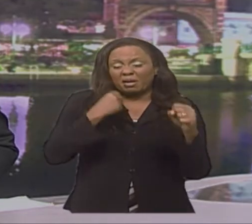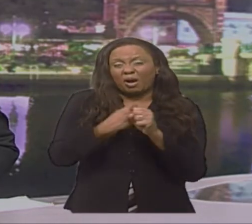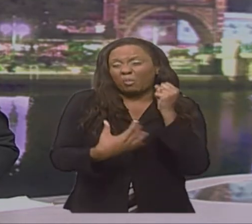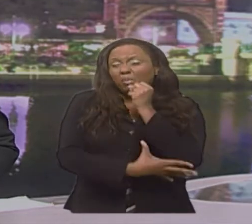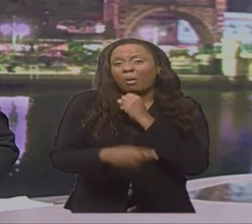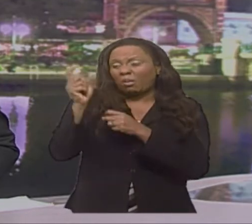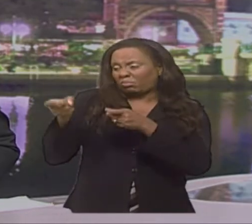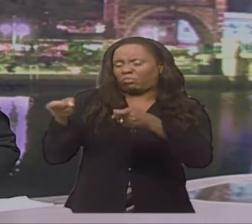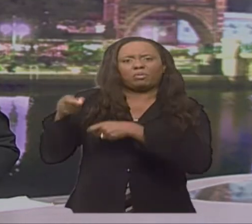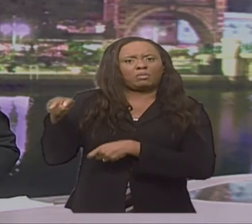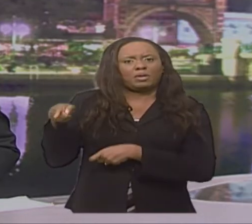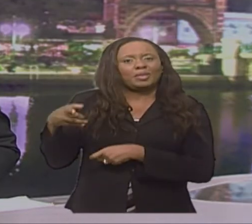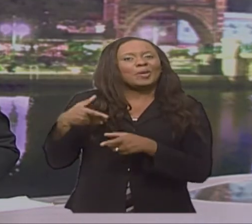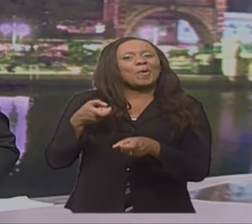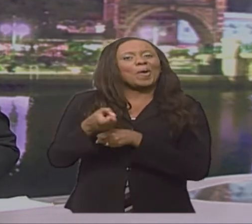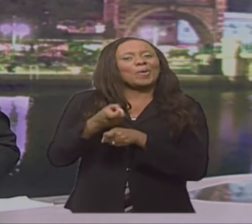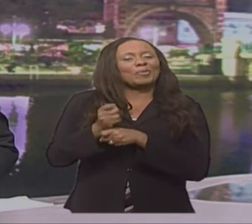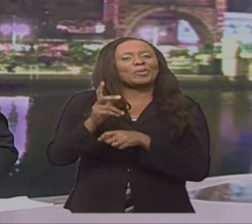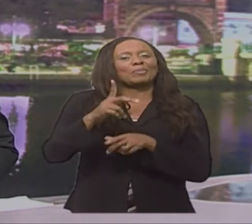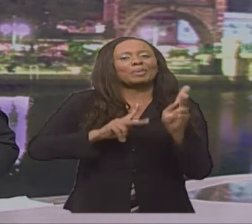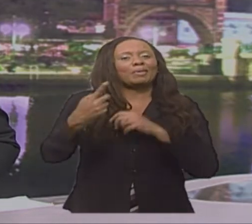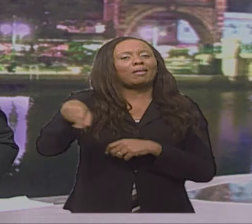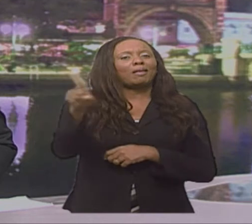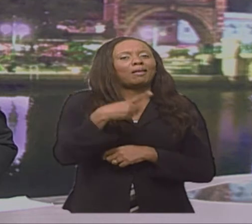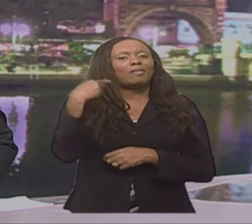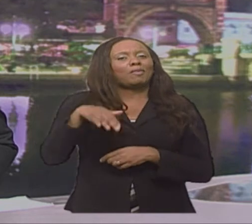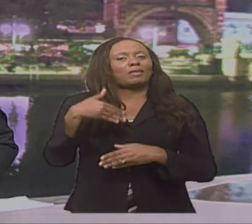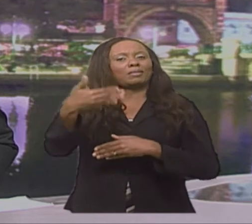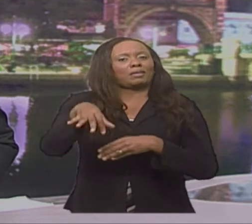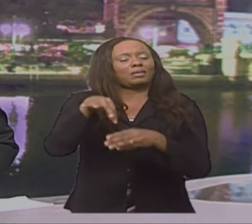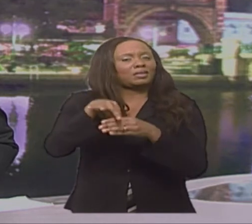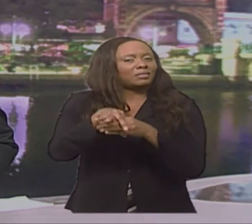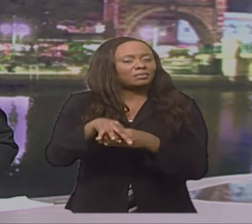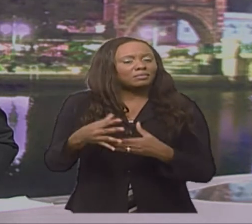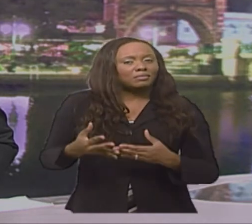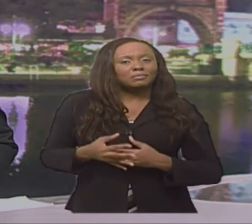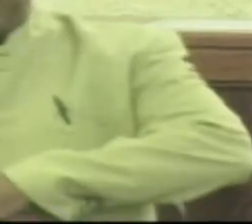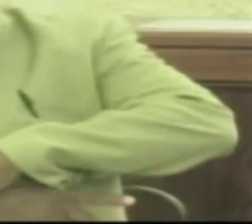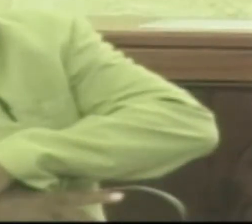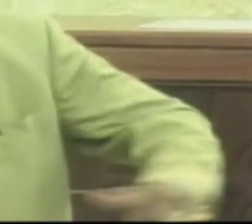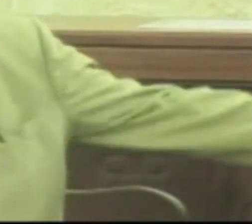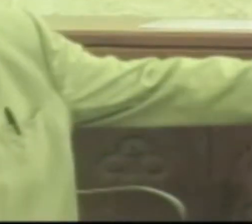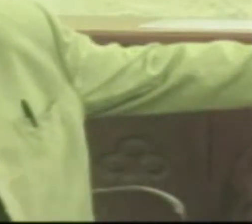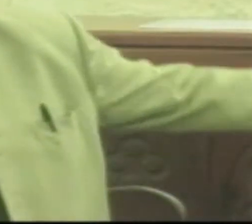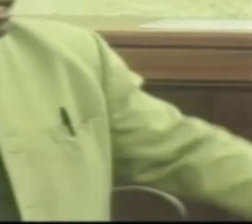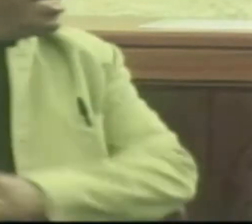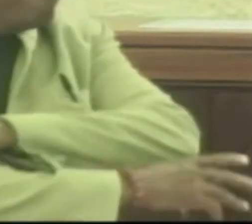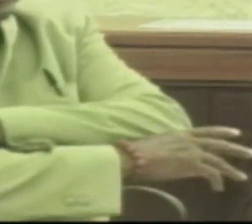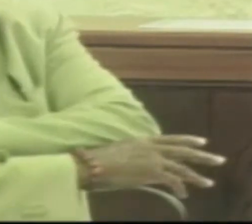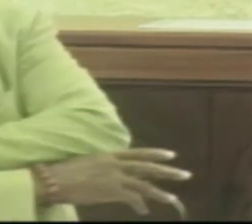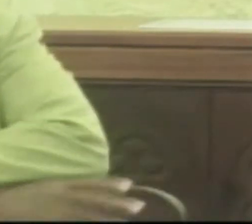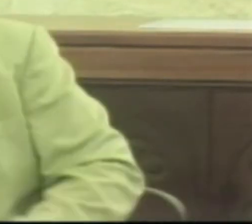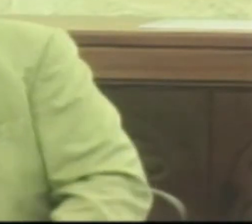Labour Party will attempt to trick the electorate during the upcoming elections. That is where they can float all kinds